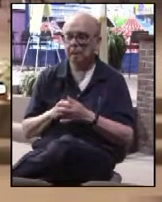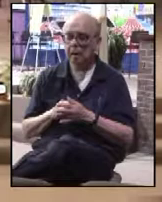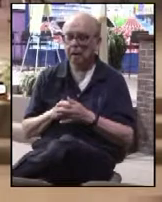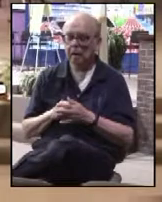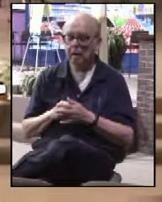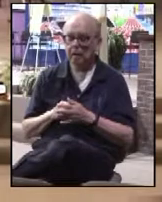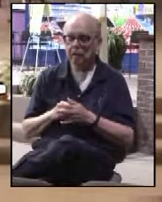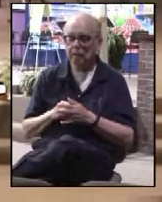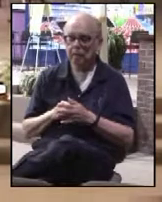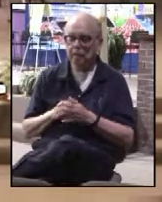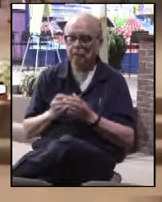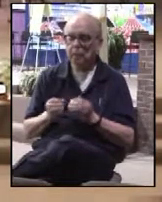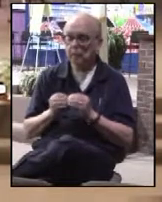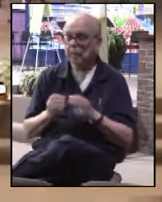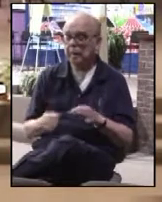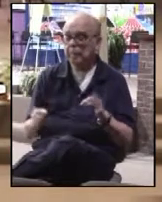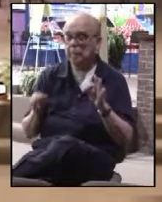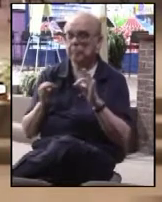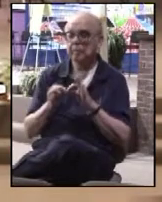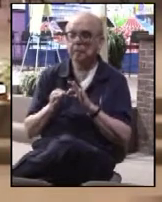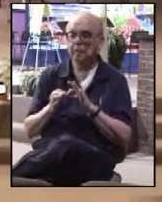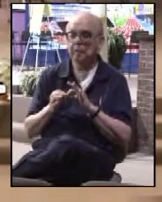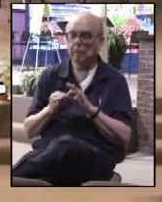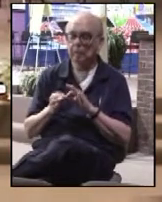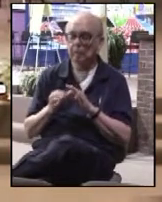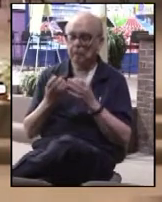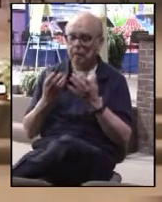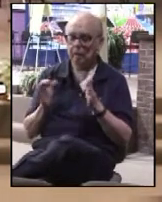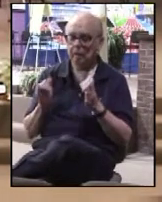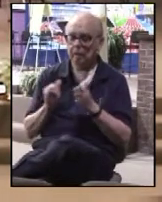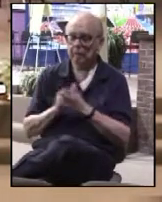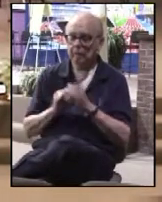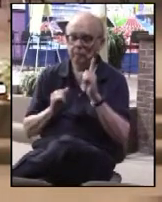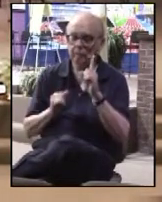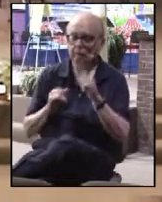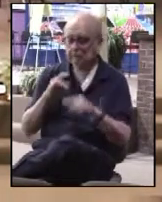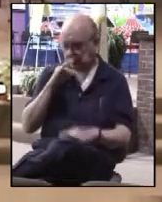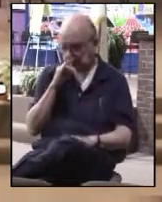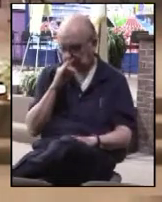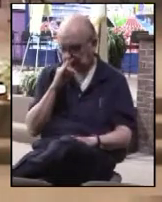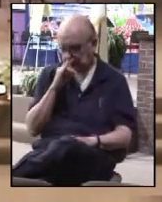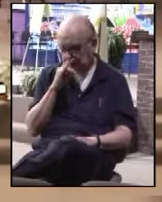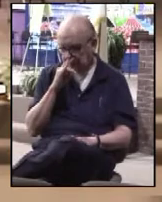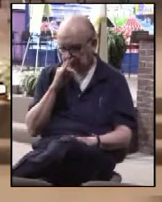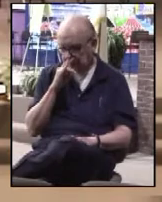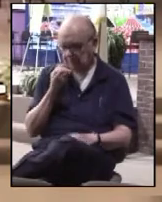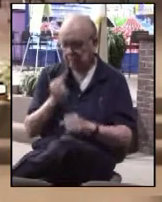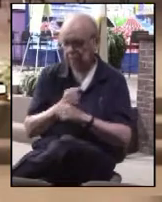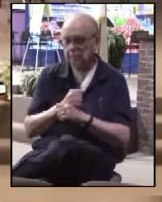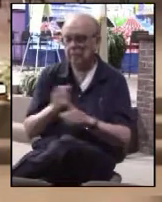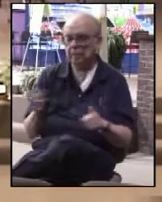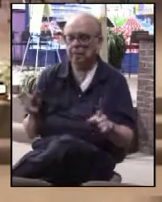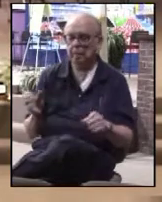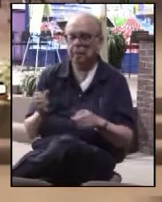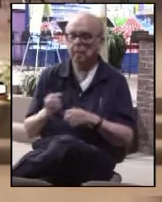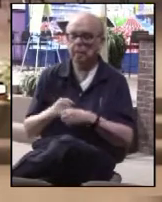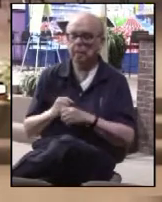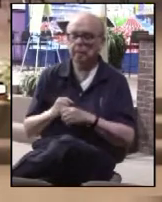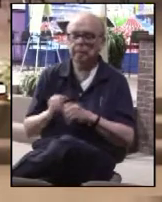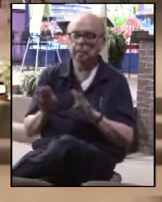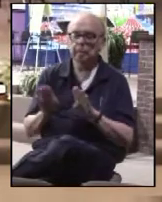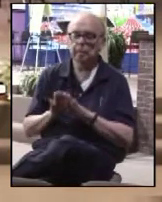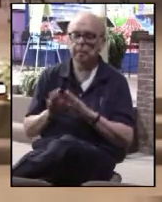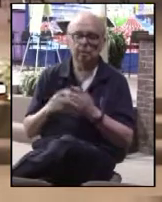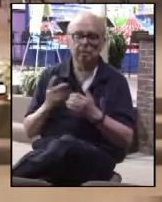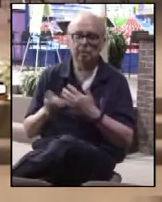it is more important to finish with that one child that is ready to get received than to make it to a closing program